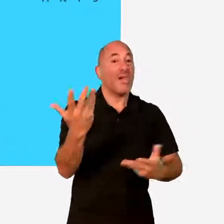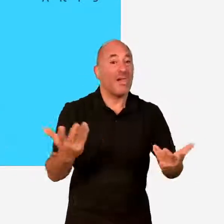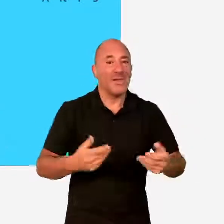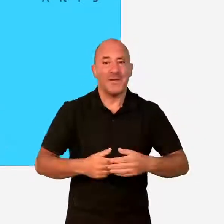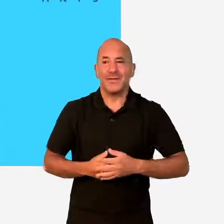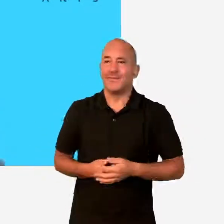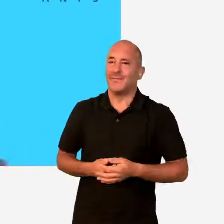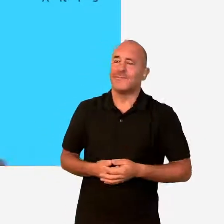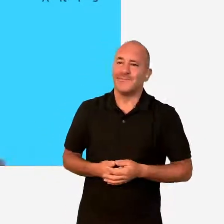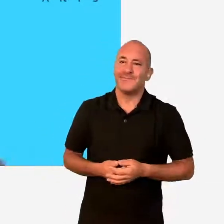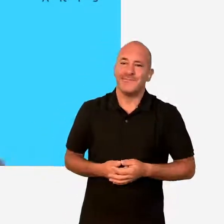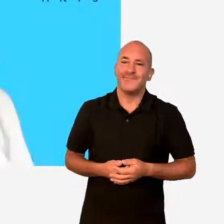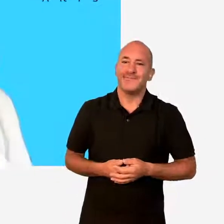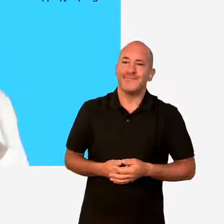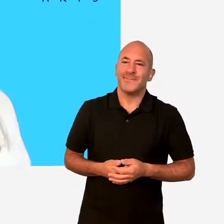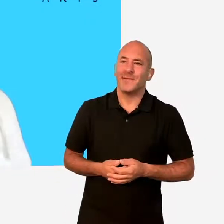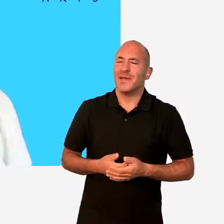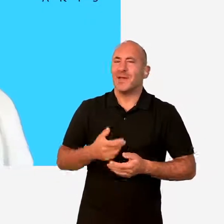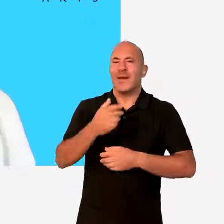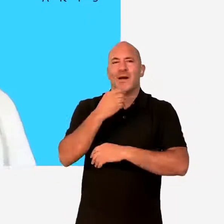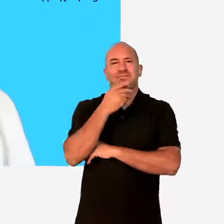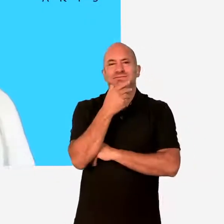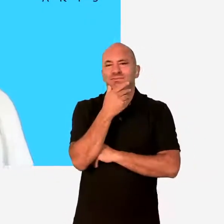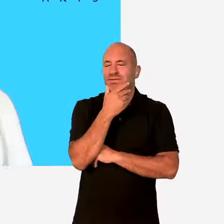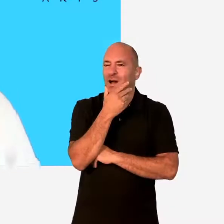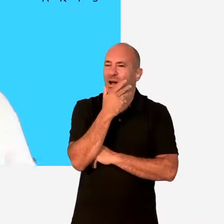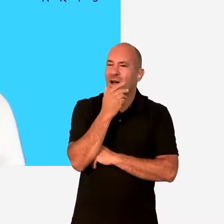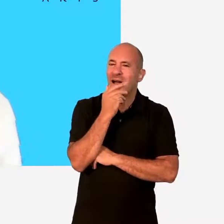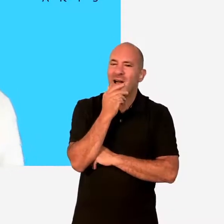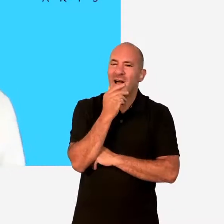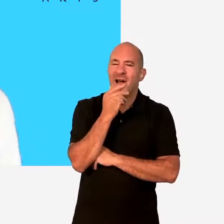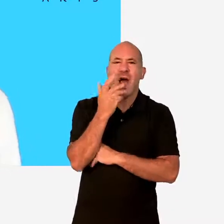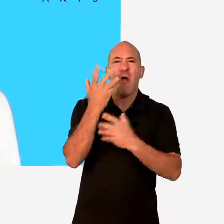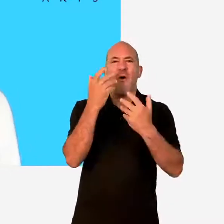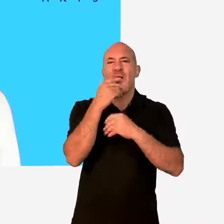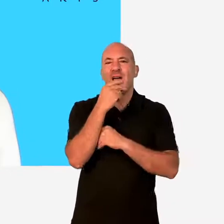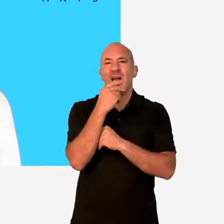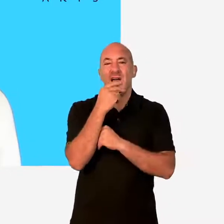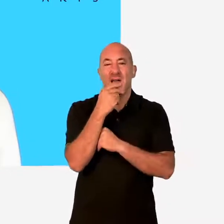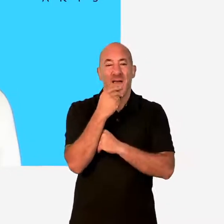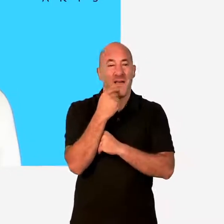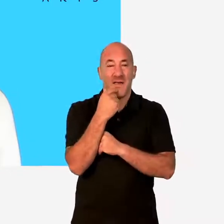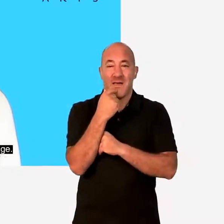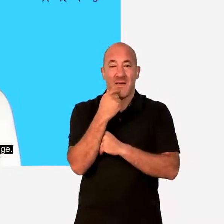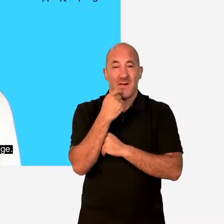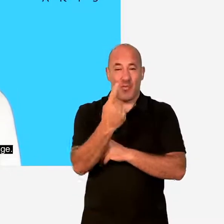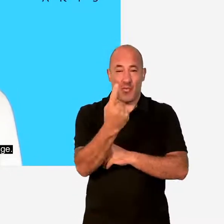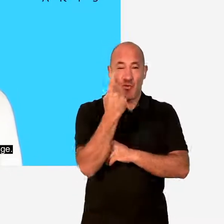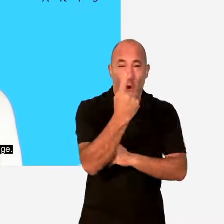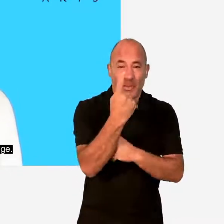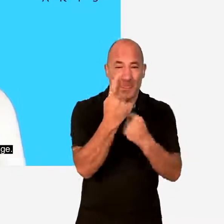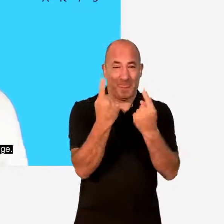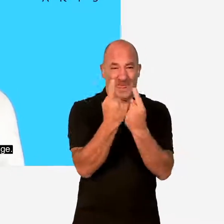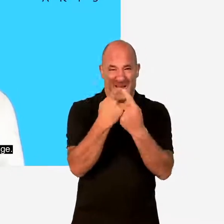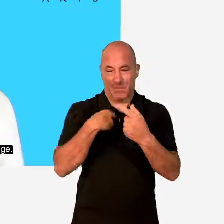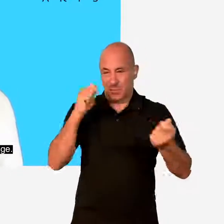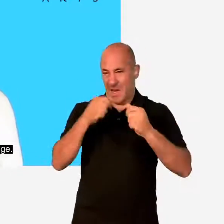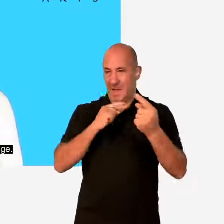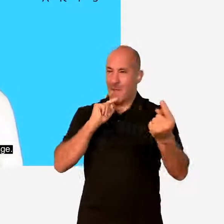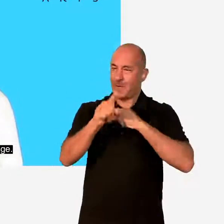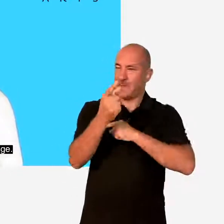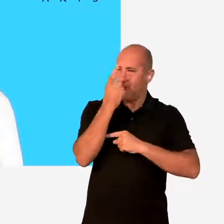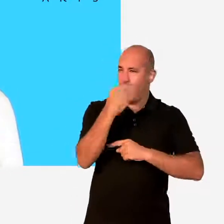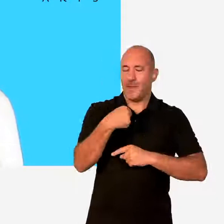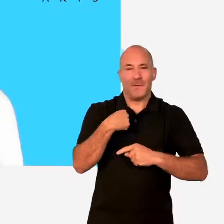everyone. Oh man. I don't know if I can answer with one thing that I